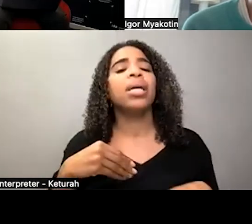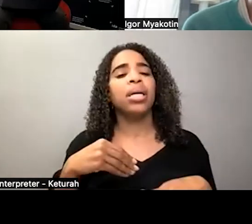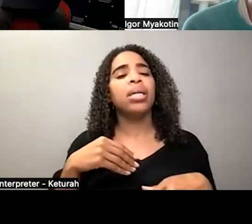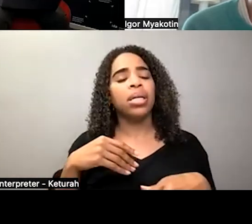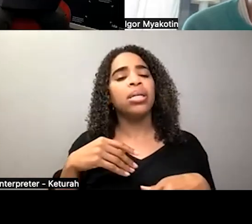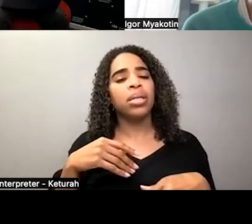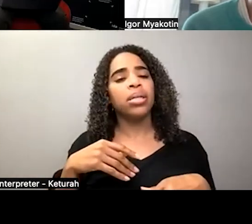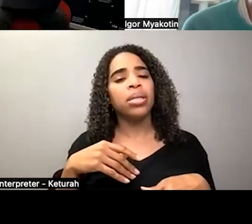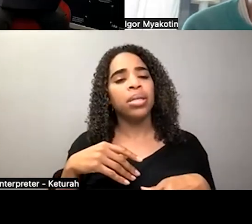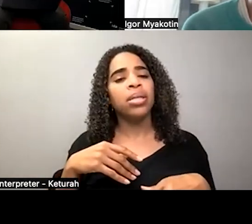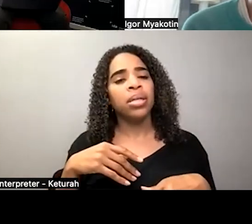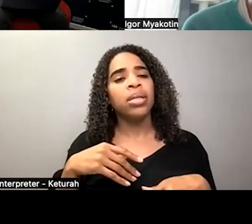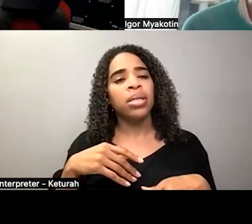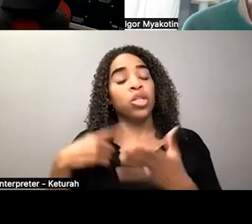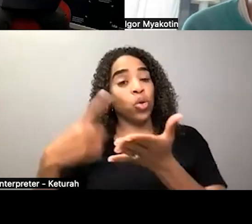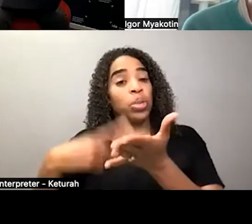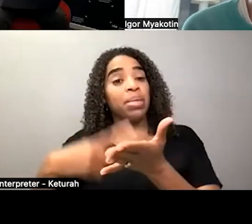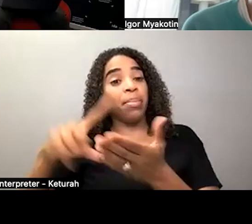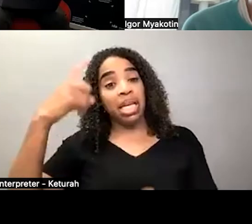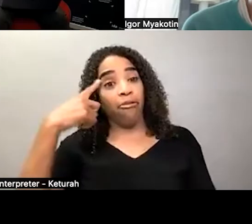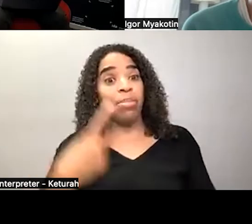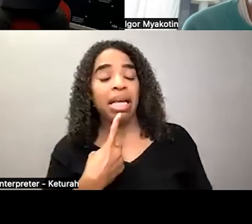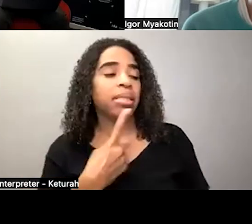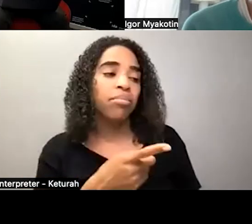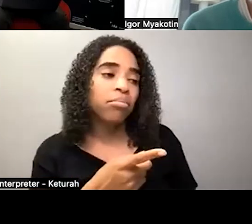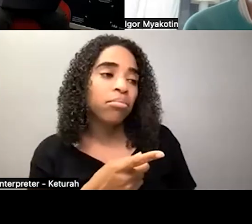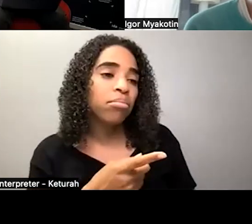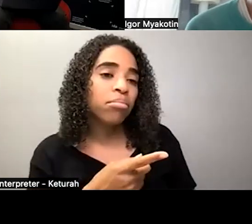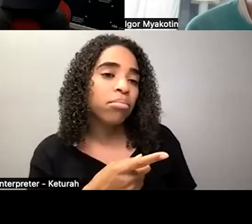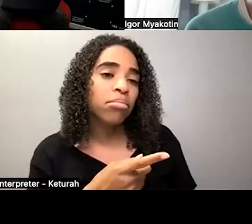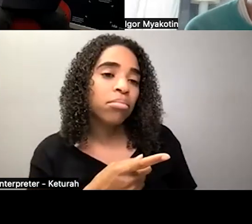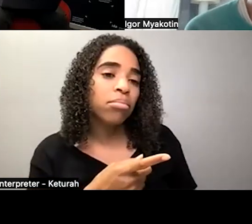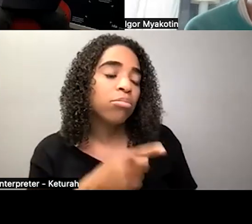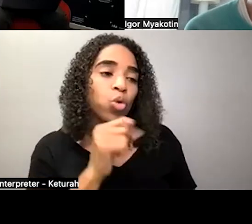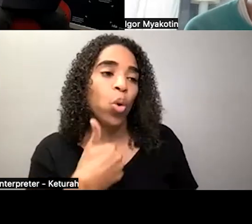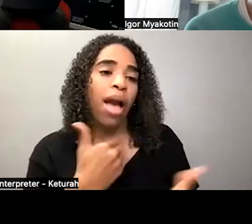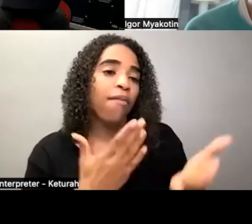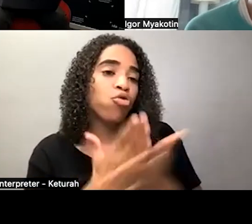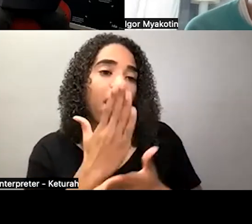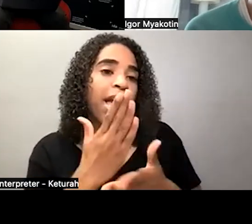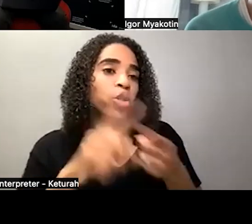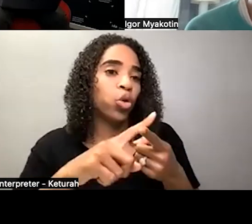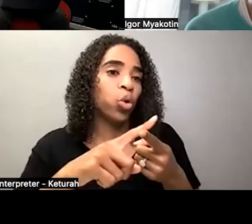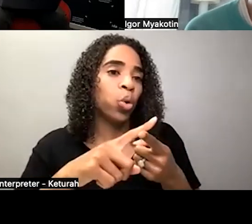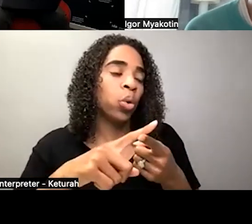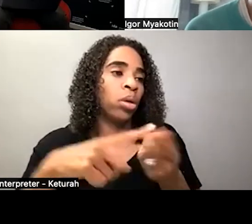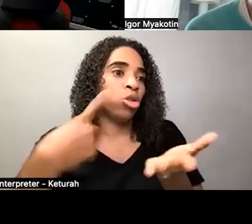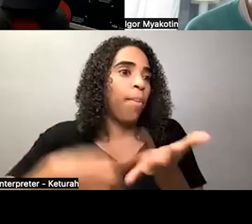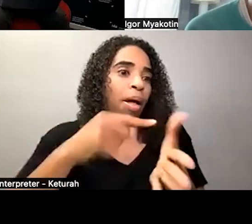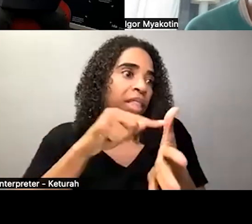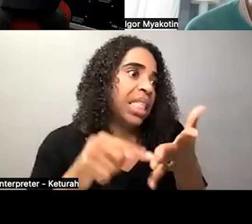the government say, okay, you don't have right now the right to talk really. You